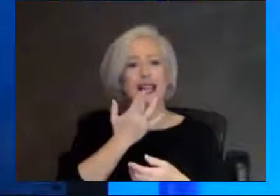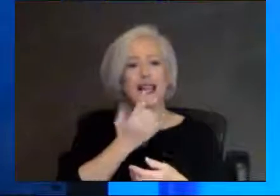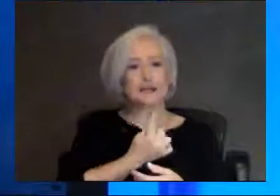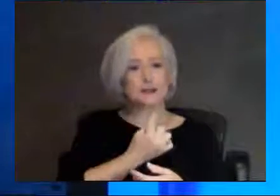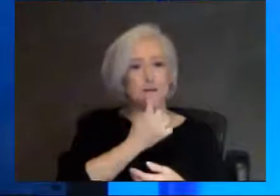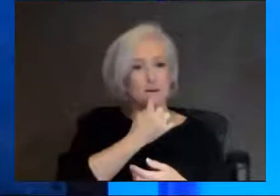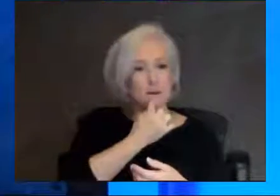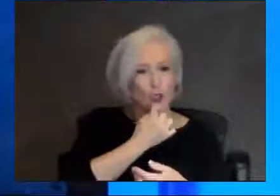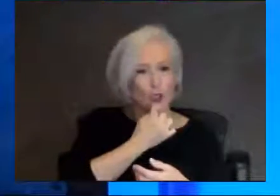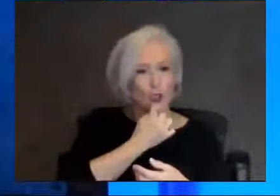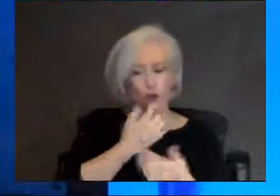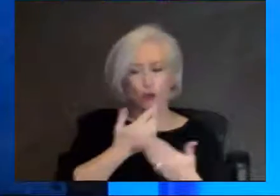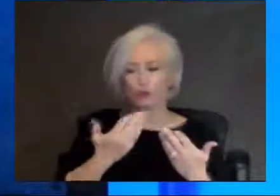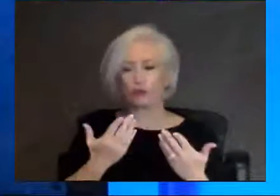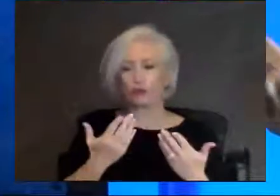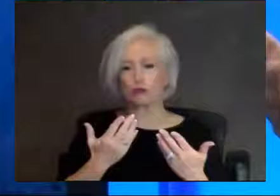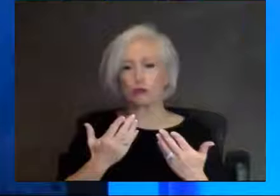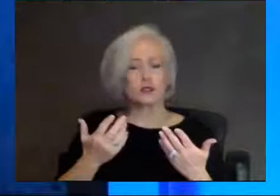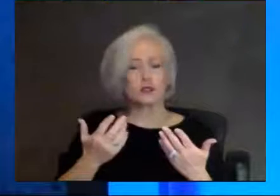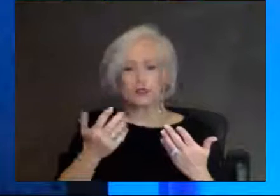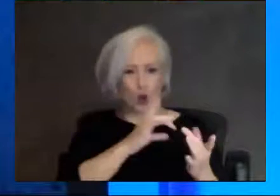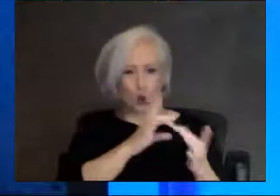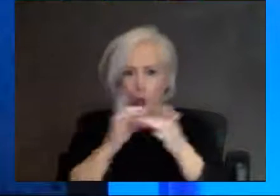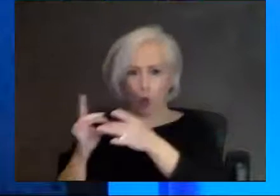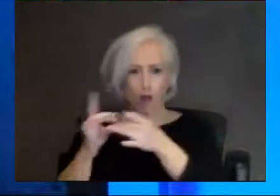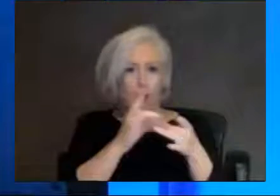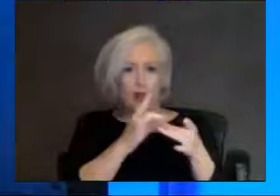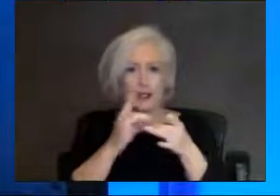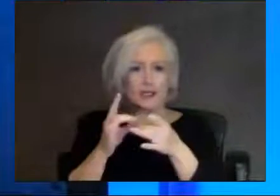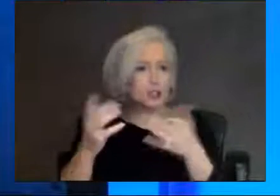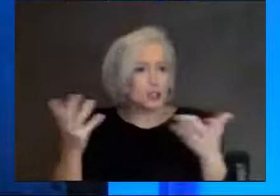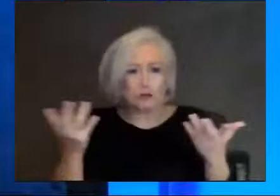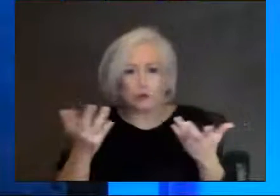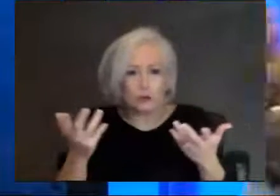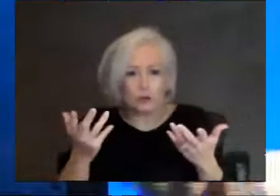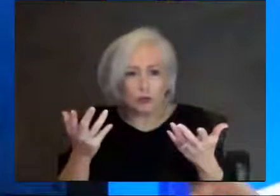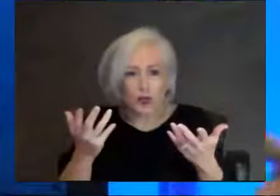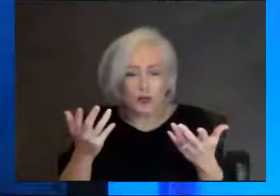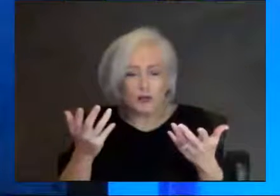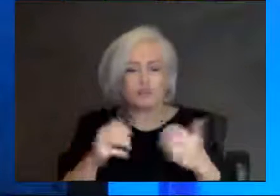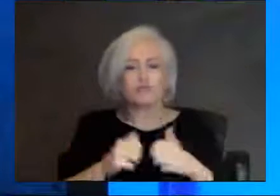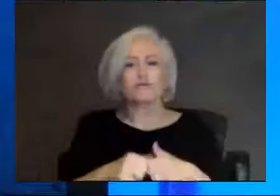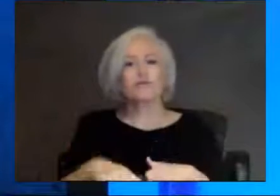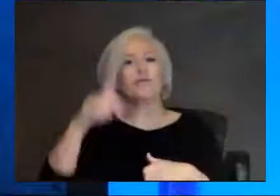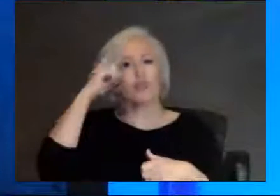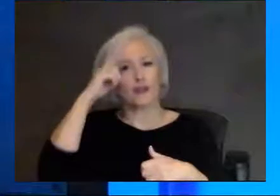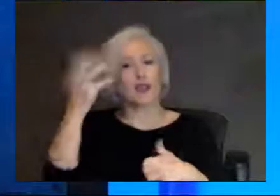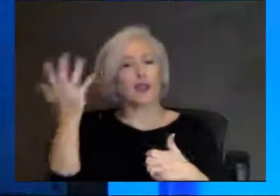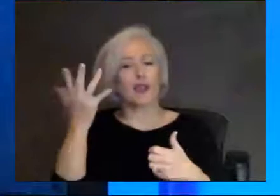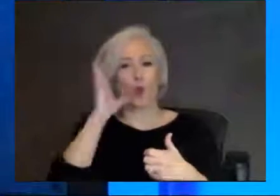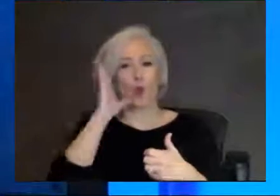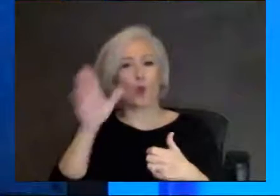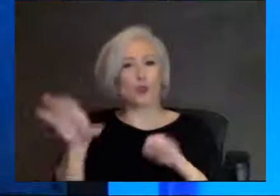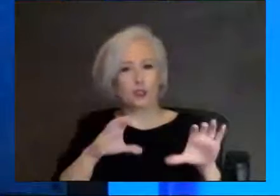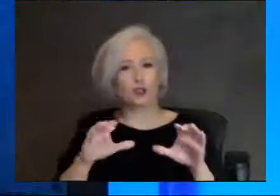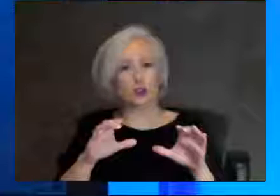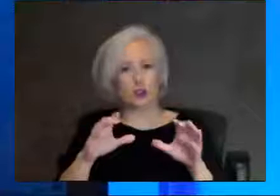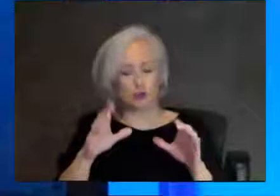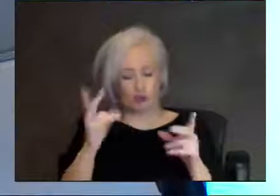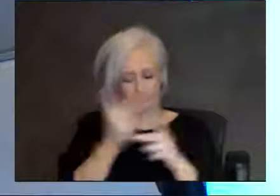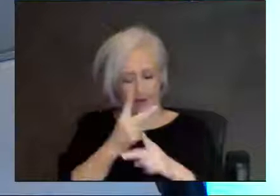there any crosstalk between these two? That's what I think will be the right thing to do and find out in the future. all